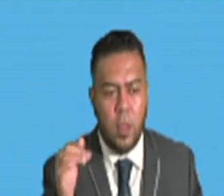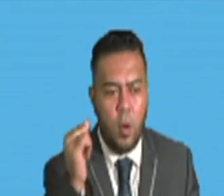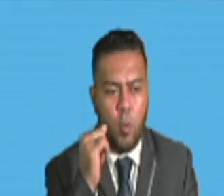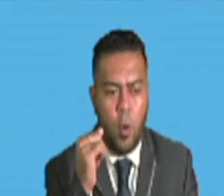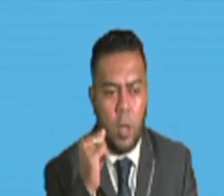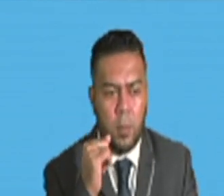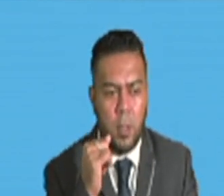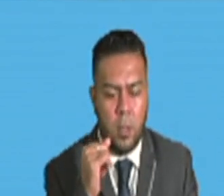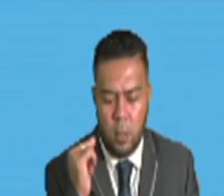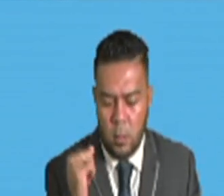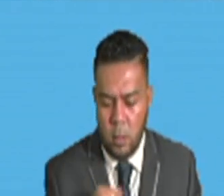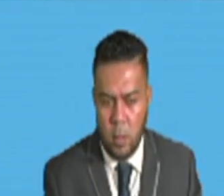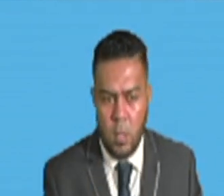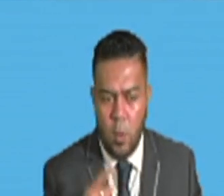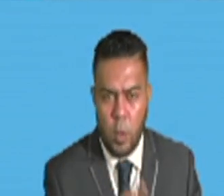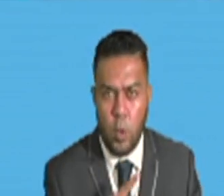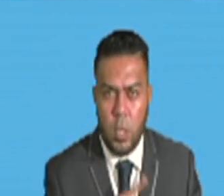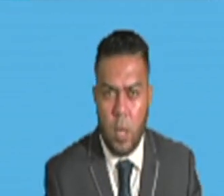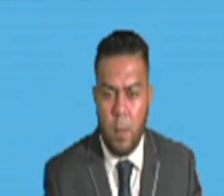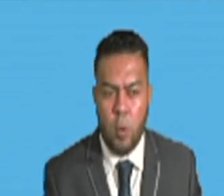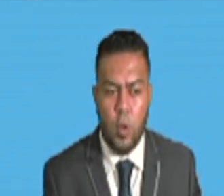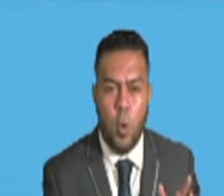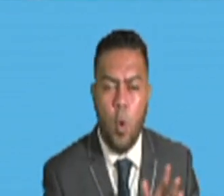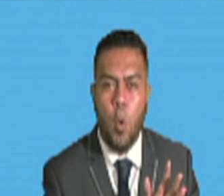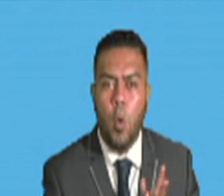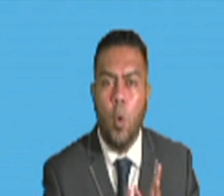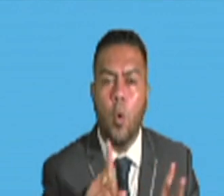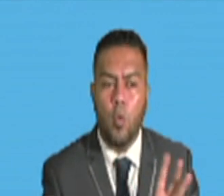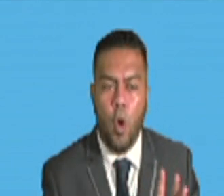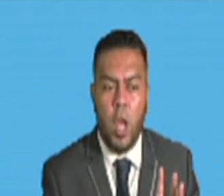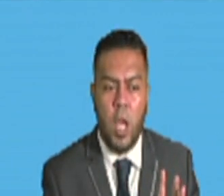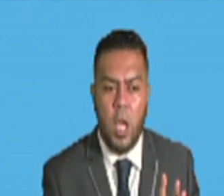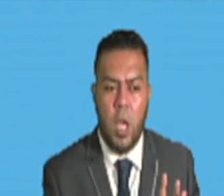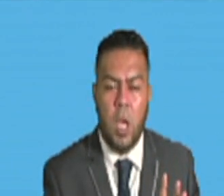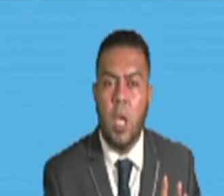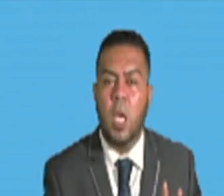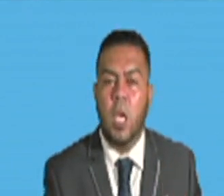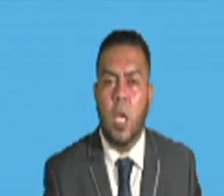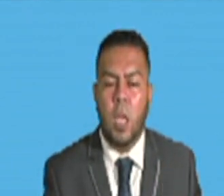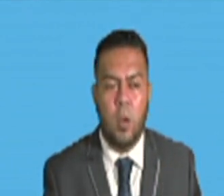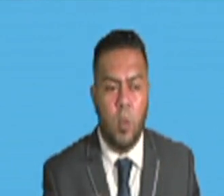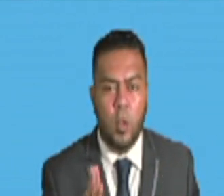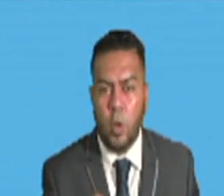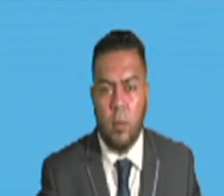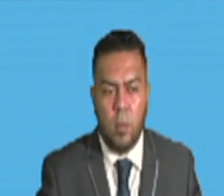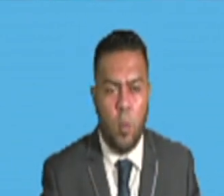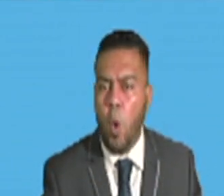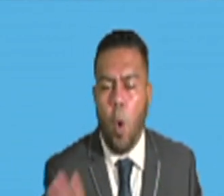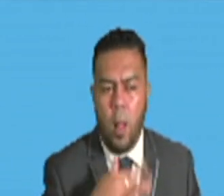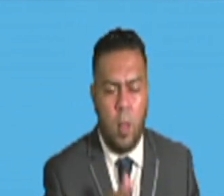We were talking about Roy Krishna. We were talking about football. It's not a threat to rugby. We all love